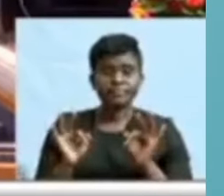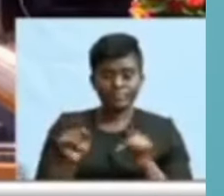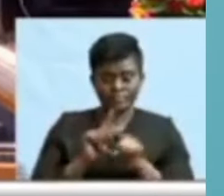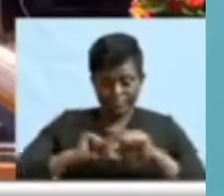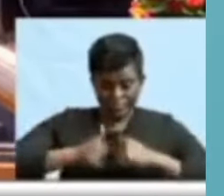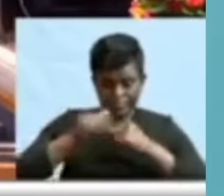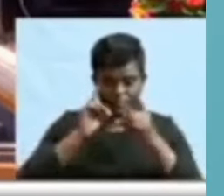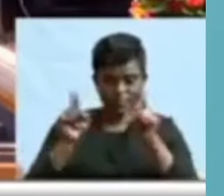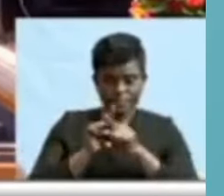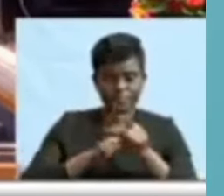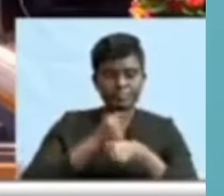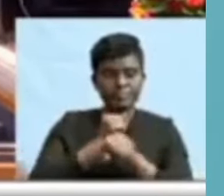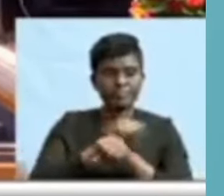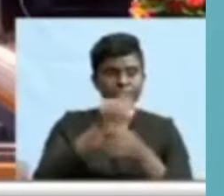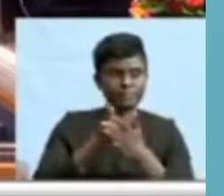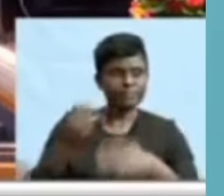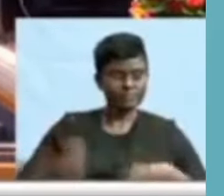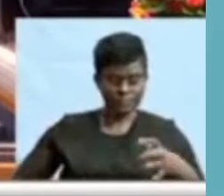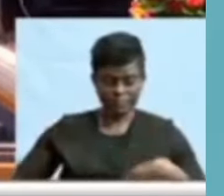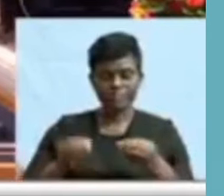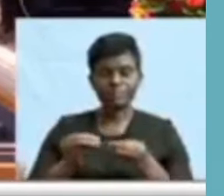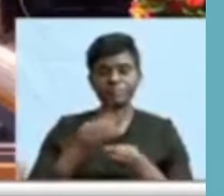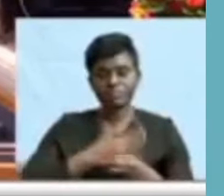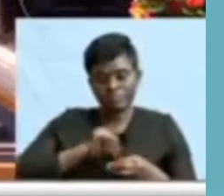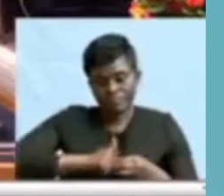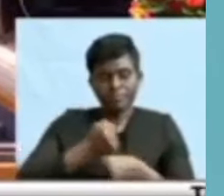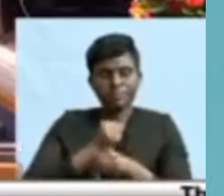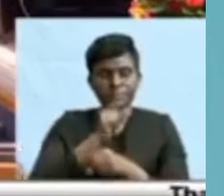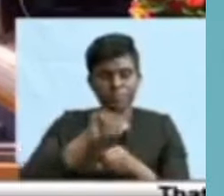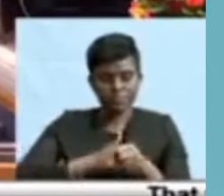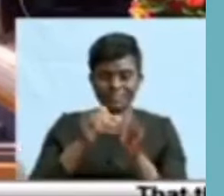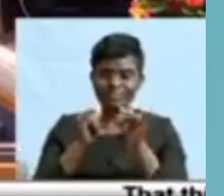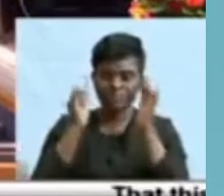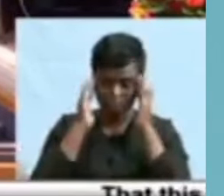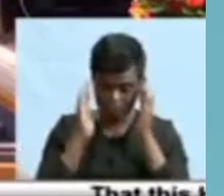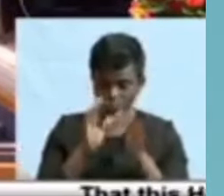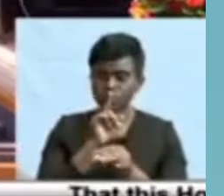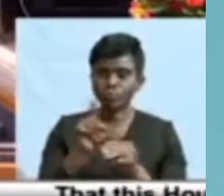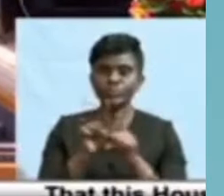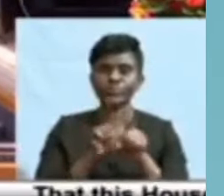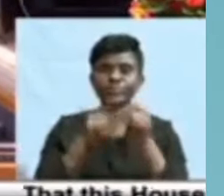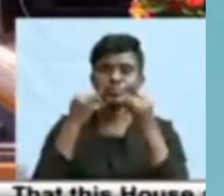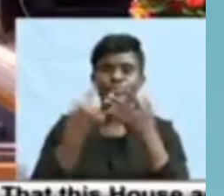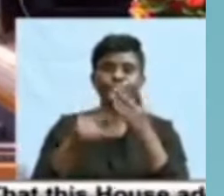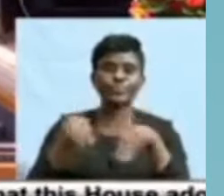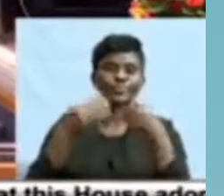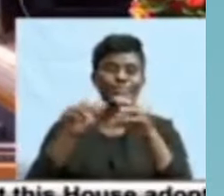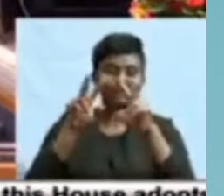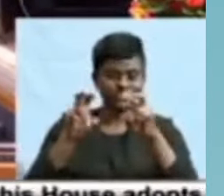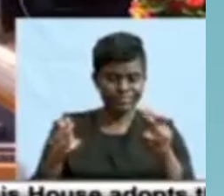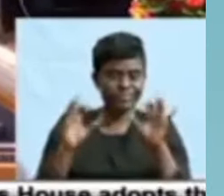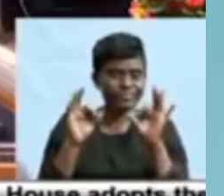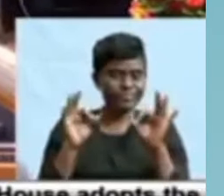we debate and make those complaints, please, let's make sure that we remain factual and the information should be